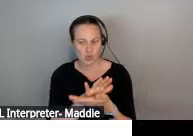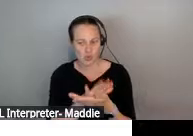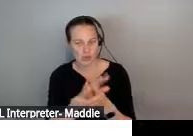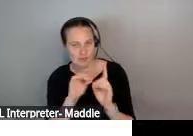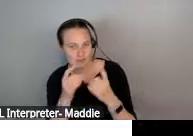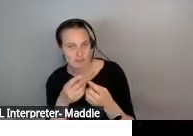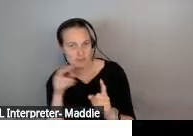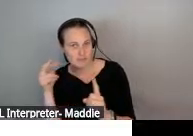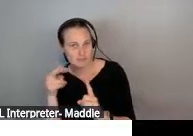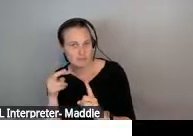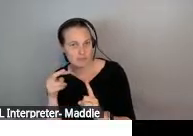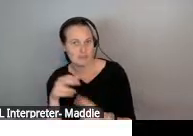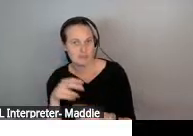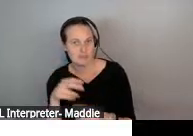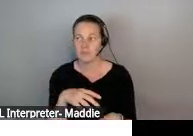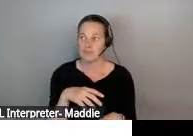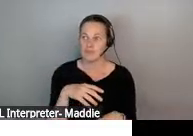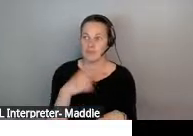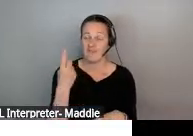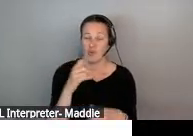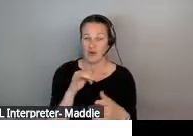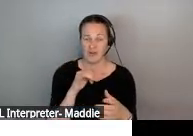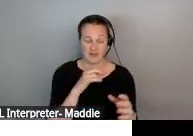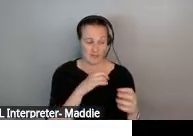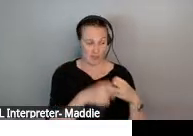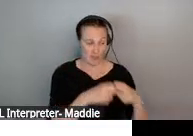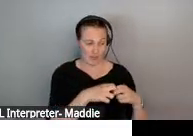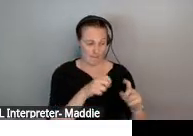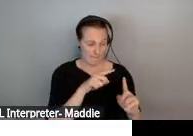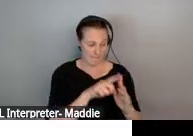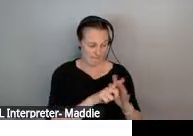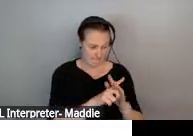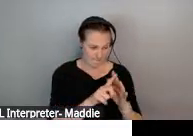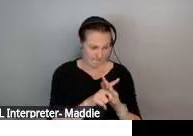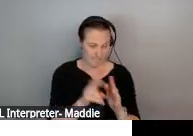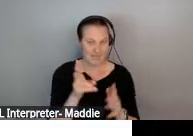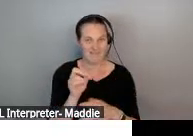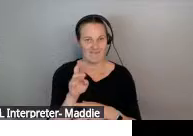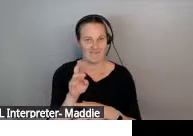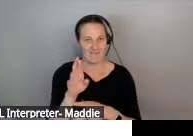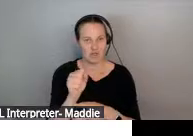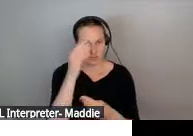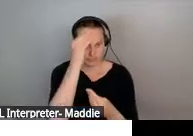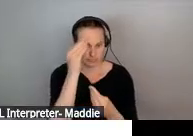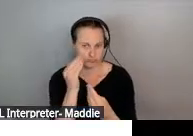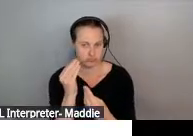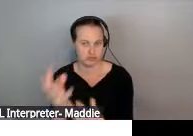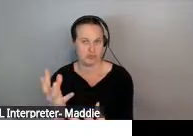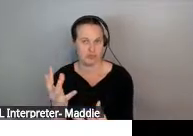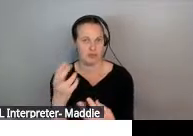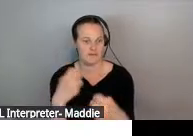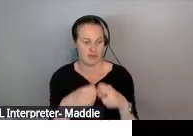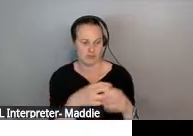have problems and communicating with that vendor about those issues is really important to getting those issues resolved.